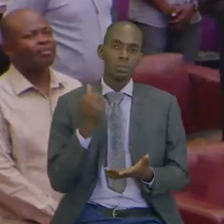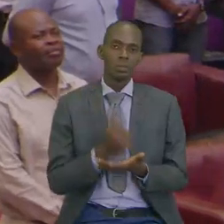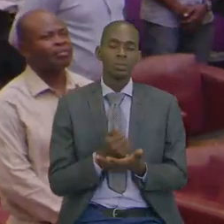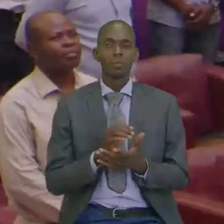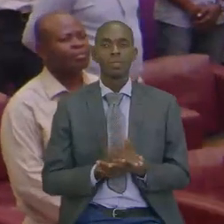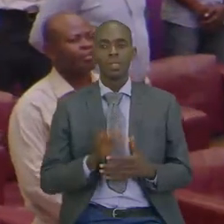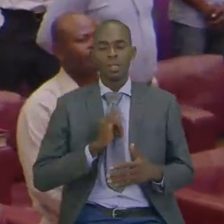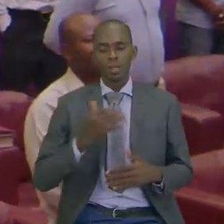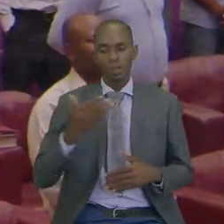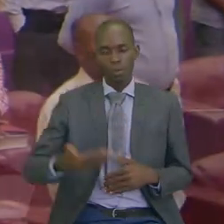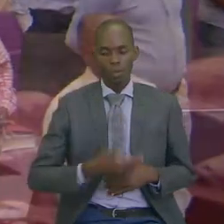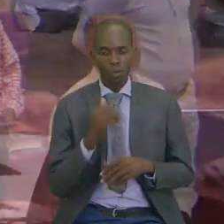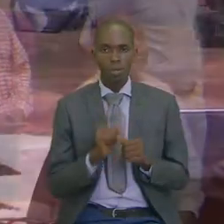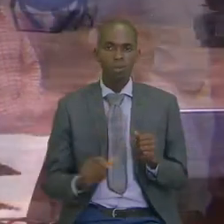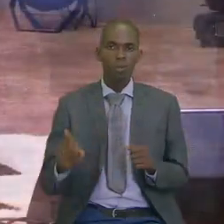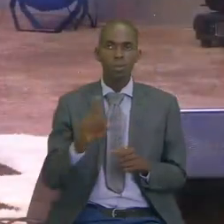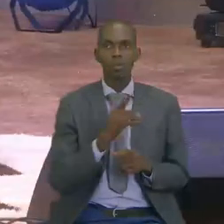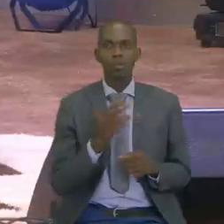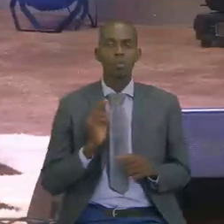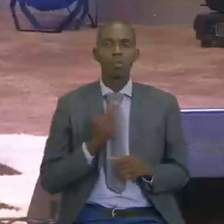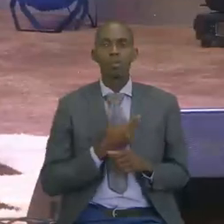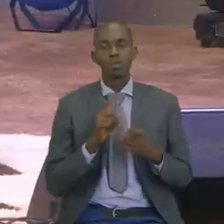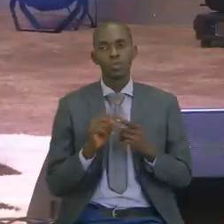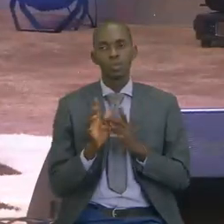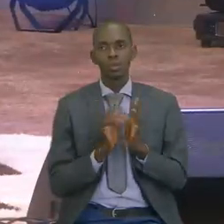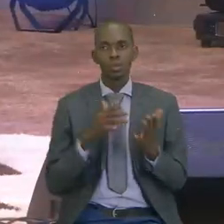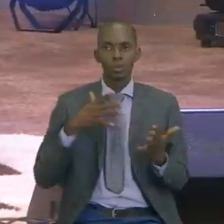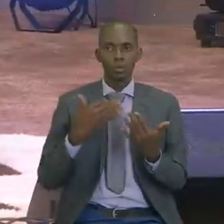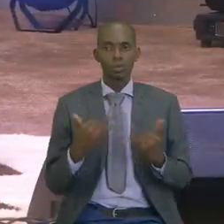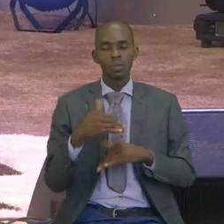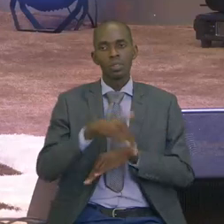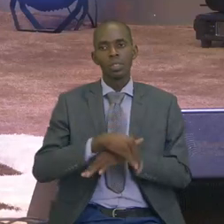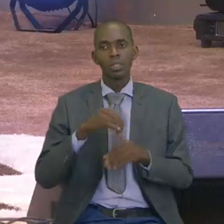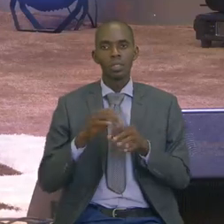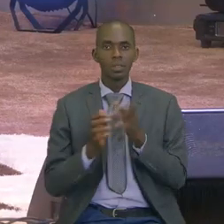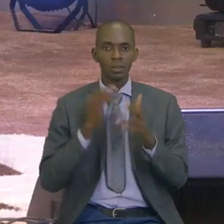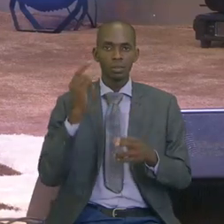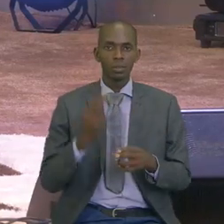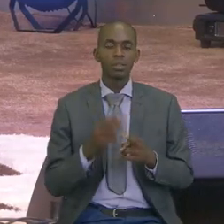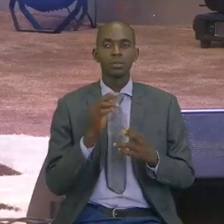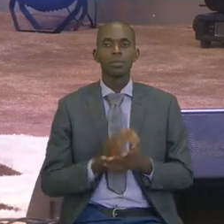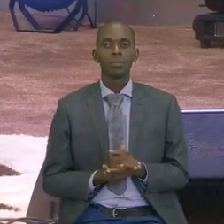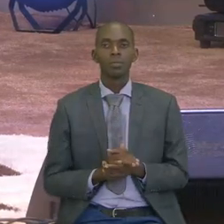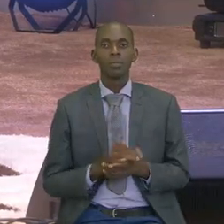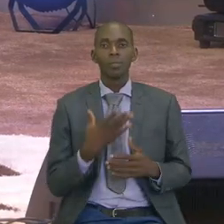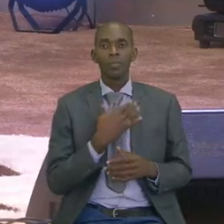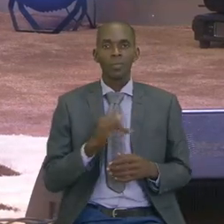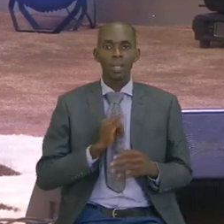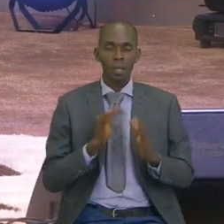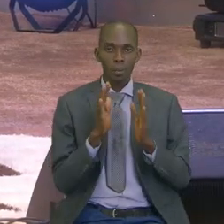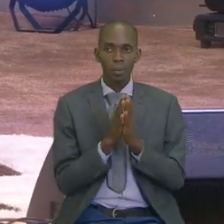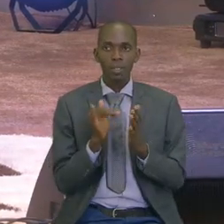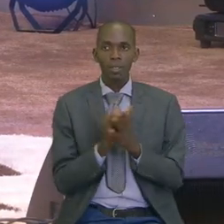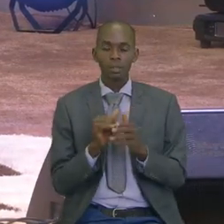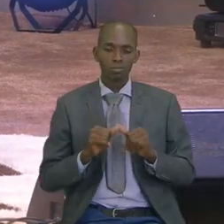I welcome every one of us to the Bible study tonight in Jesus' name. And I pray that the